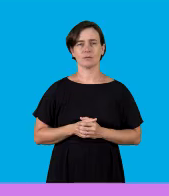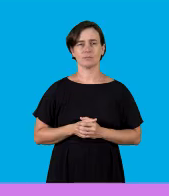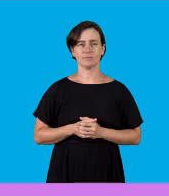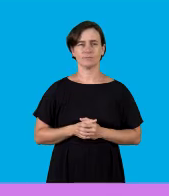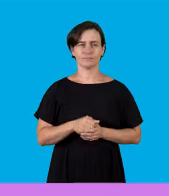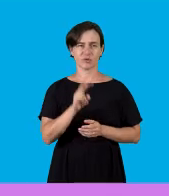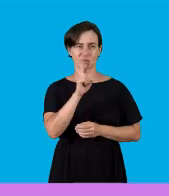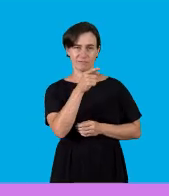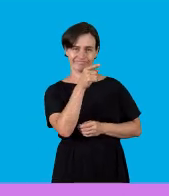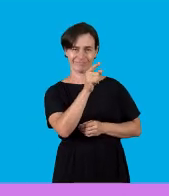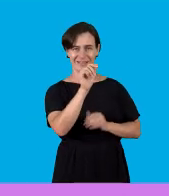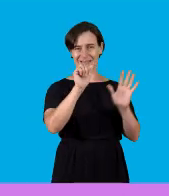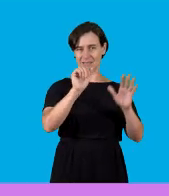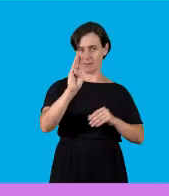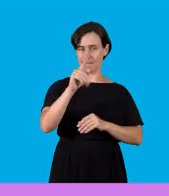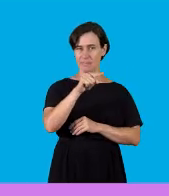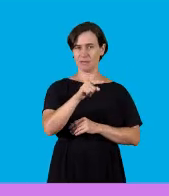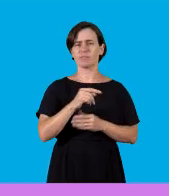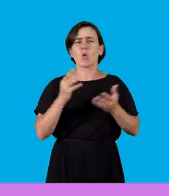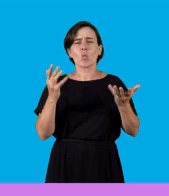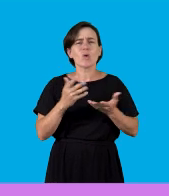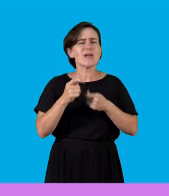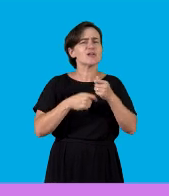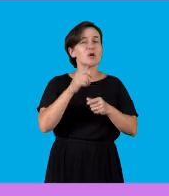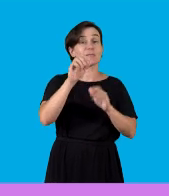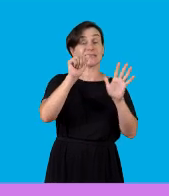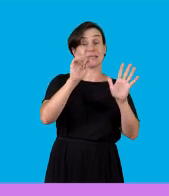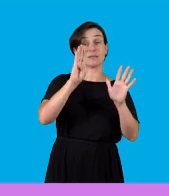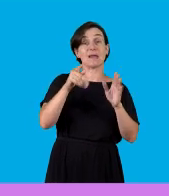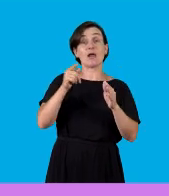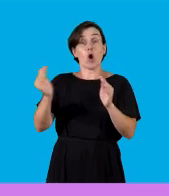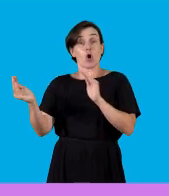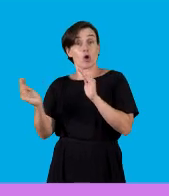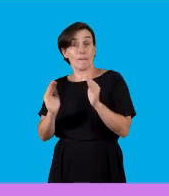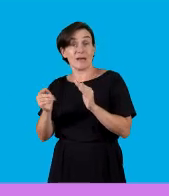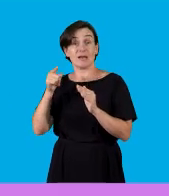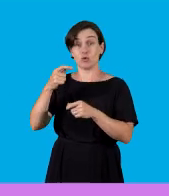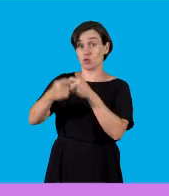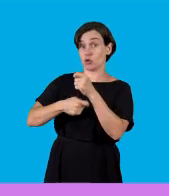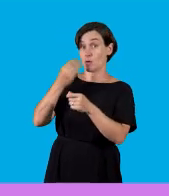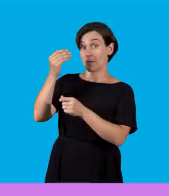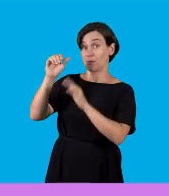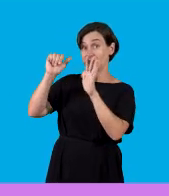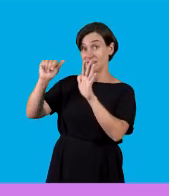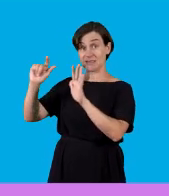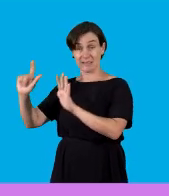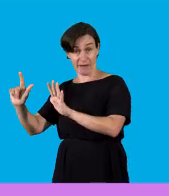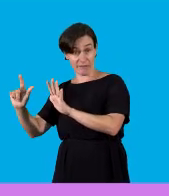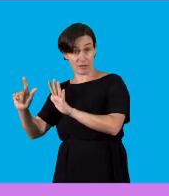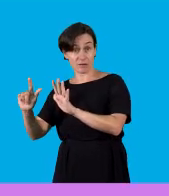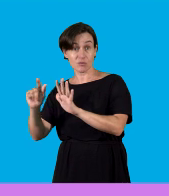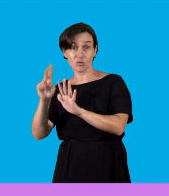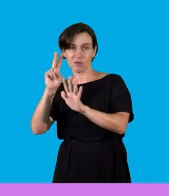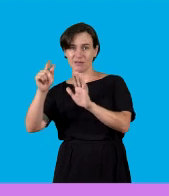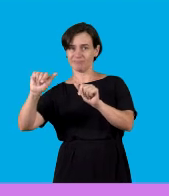is our 6B. So where is shop 6B relative to shop 67? Where is shop 67?